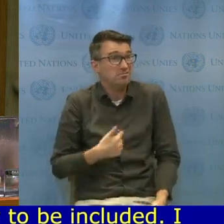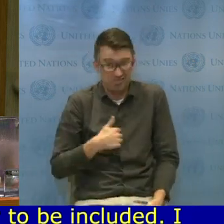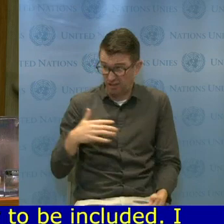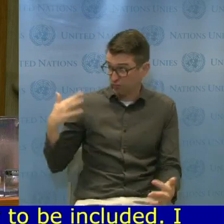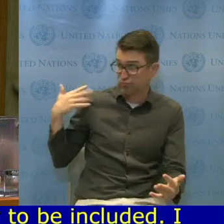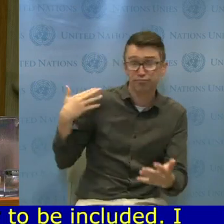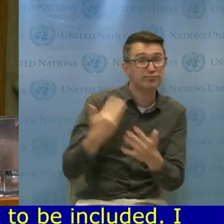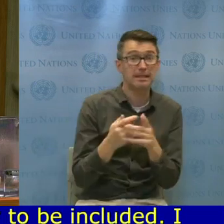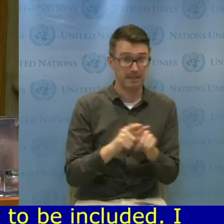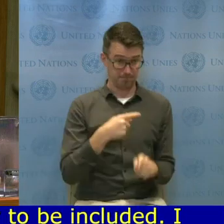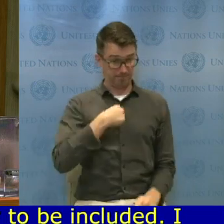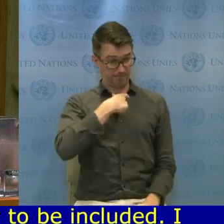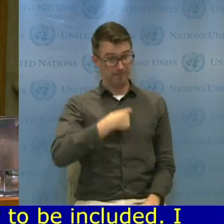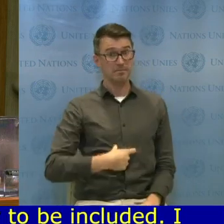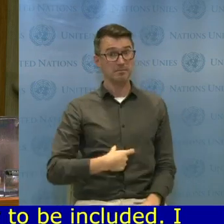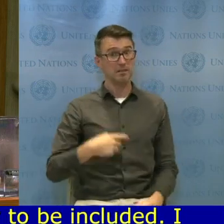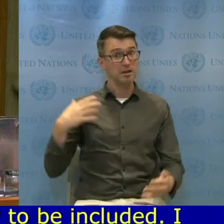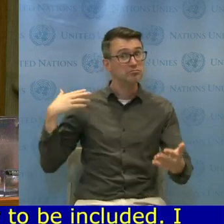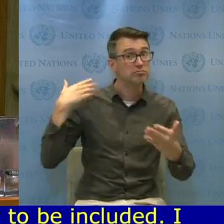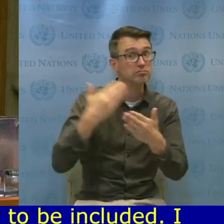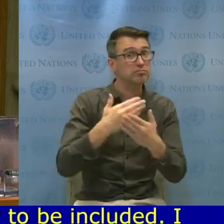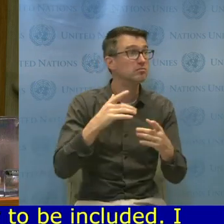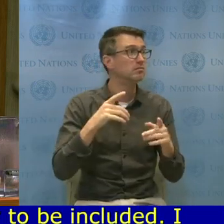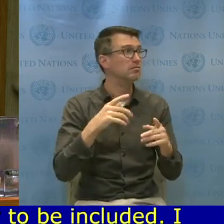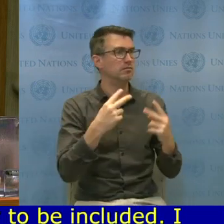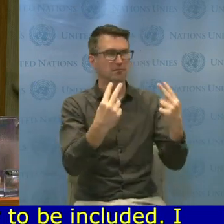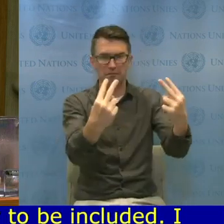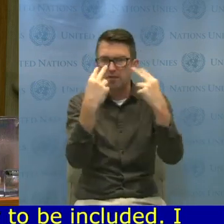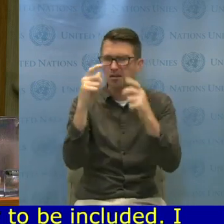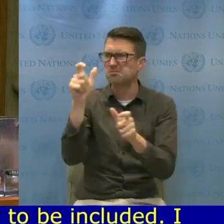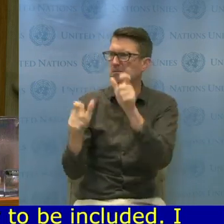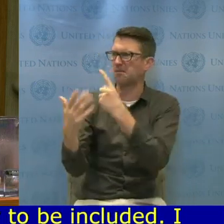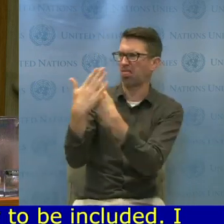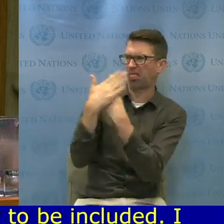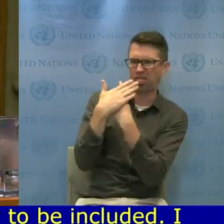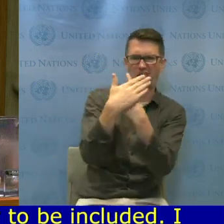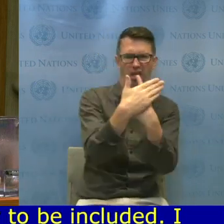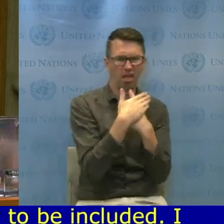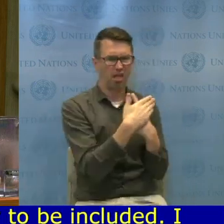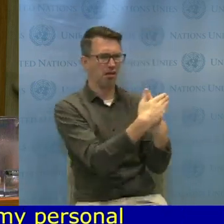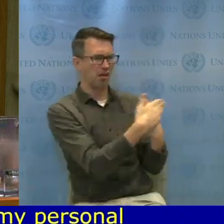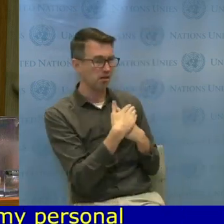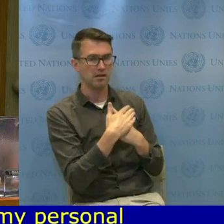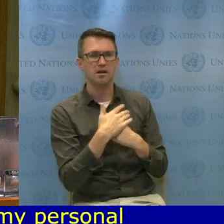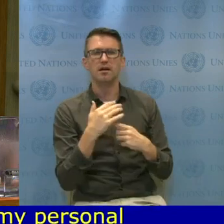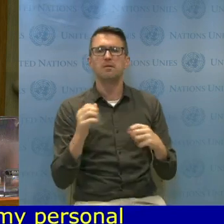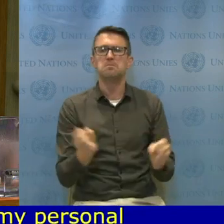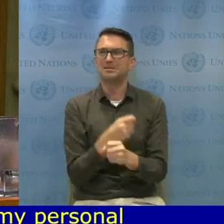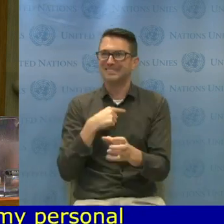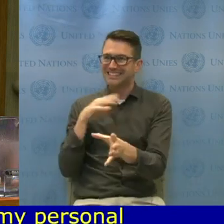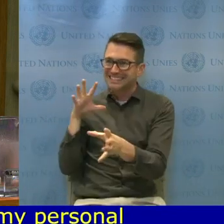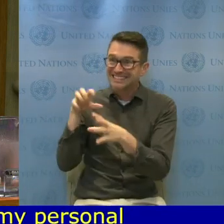has been about being included. One of the biggest reasons that I had to work to be included is because when I was a